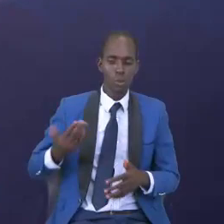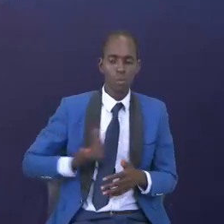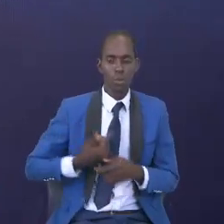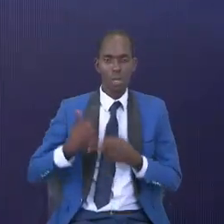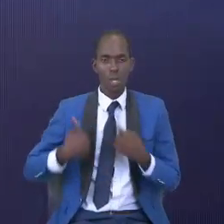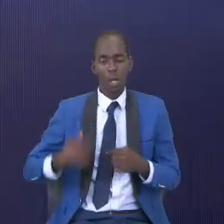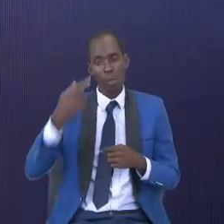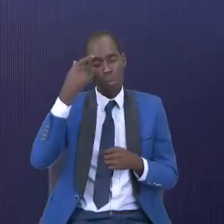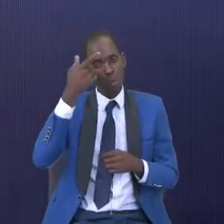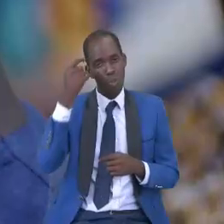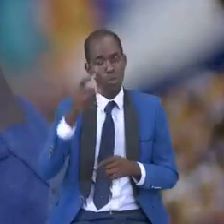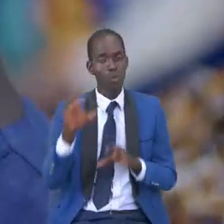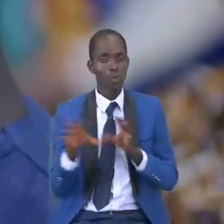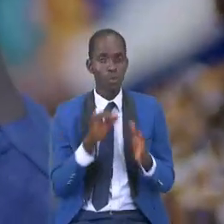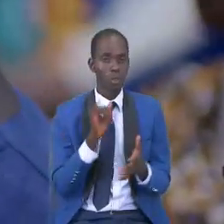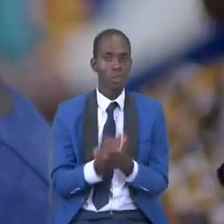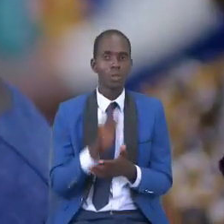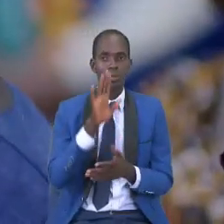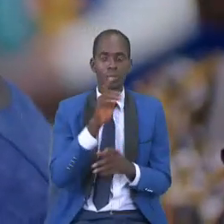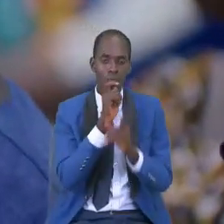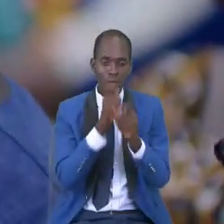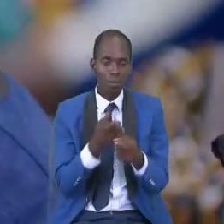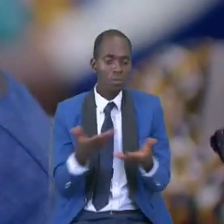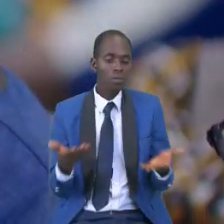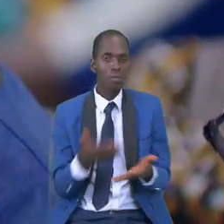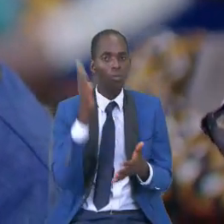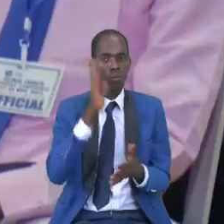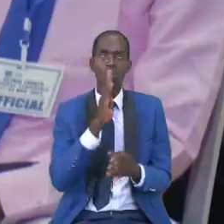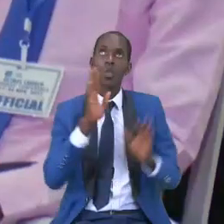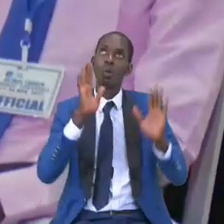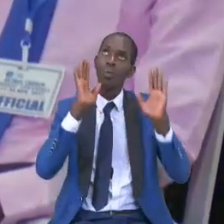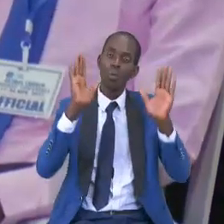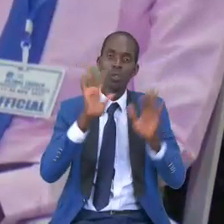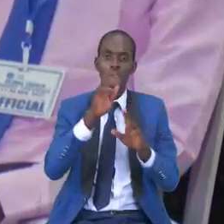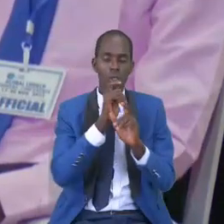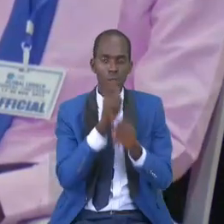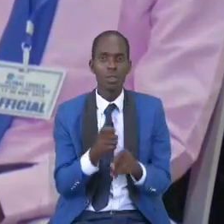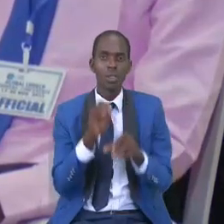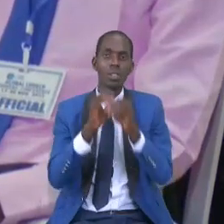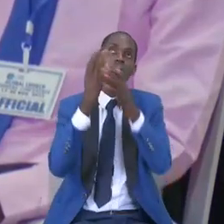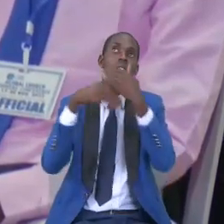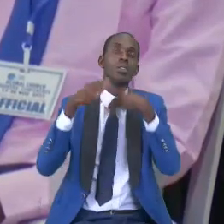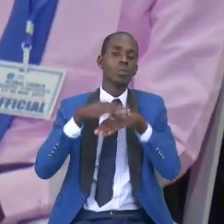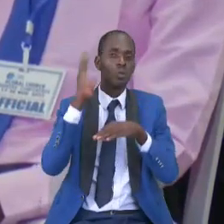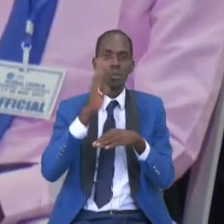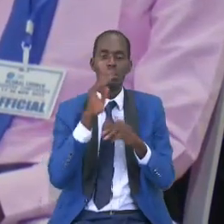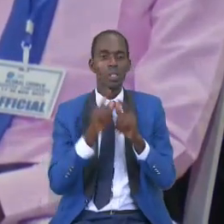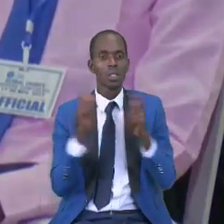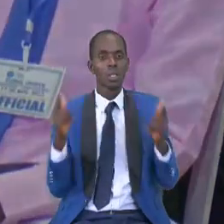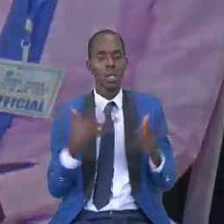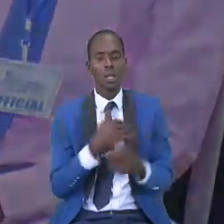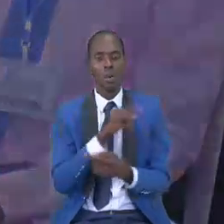reward here will be wonderful. Your reward in heaven will be great. And when Christ shall come and call his